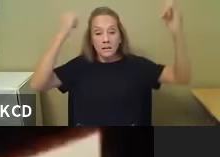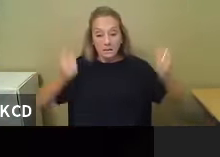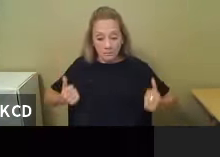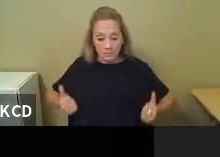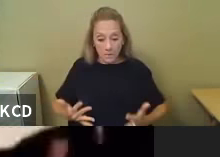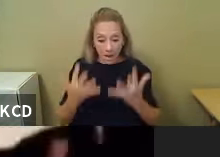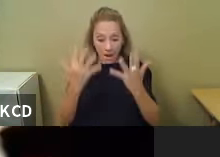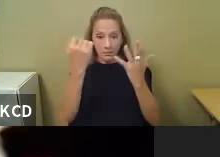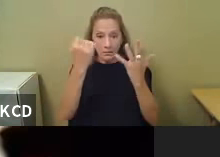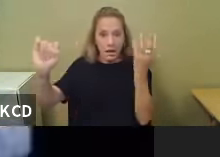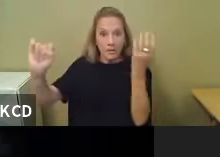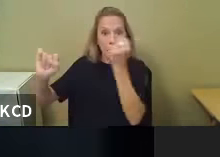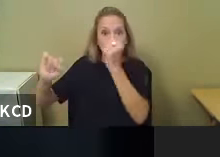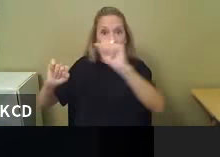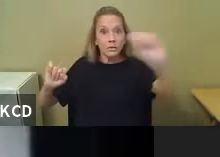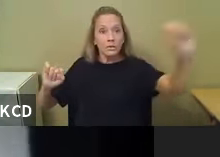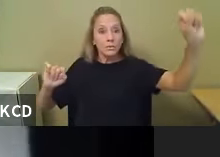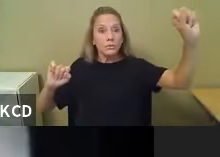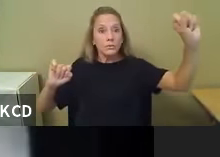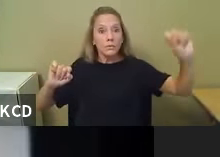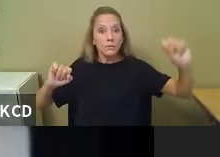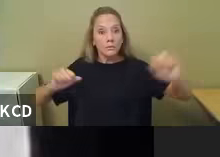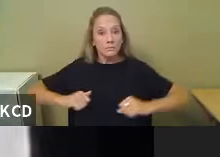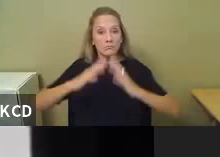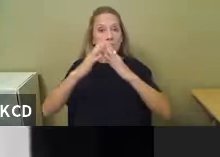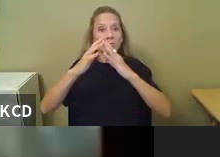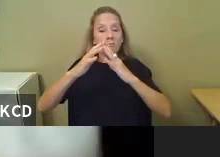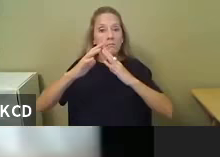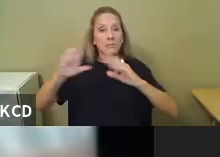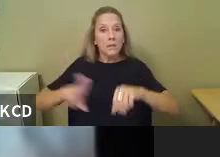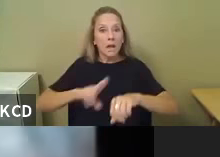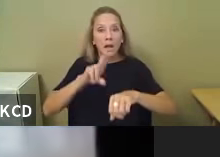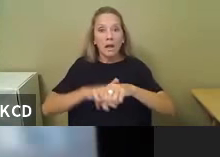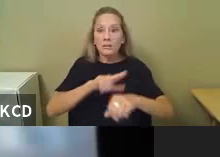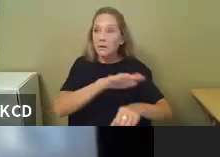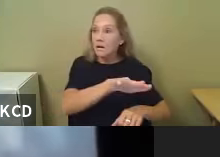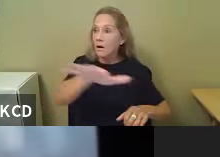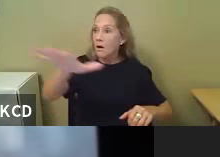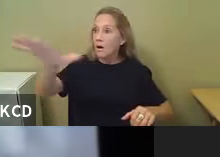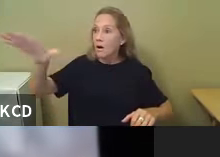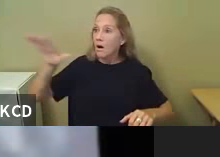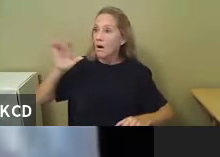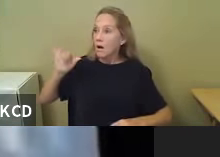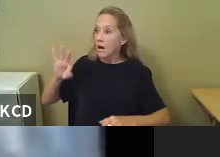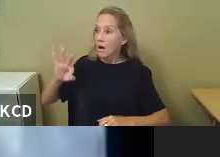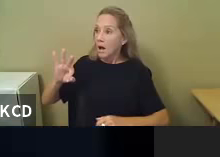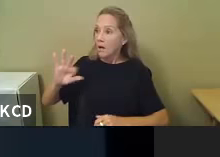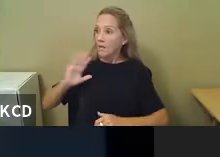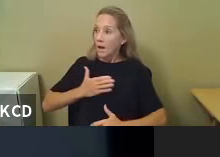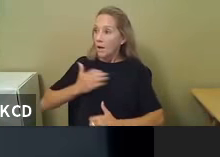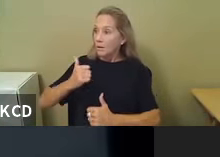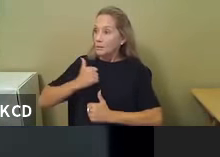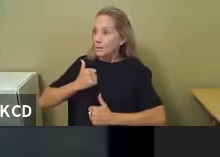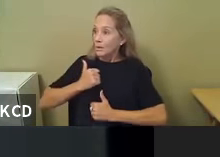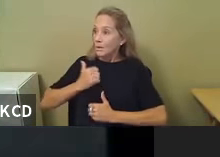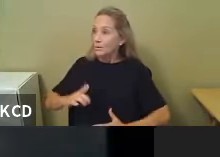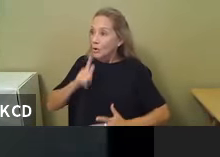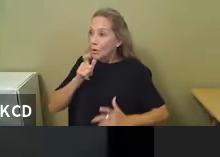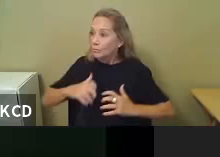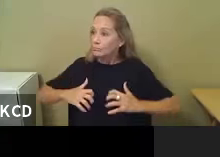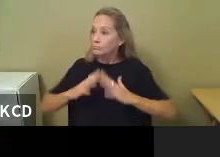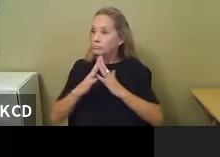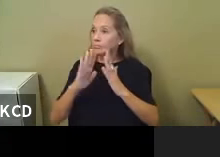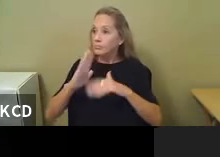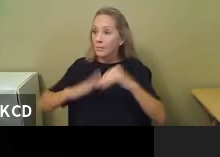revolution. They launched a nation nourished by the blood of patriots and built on a foundation of